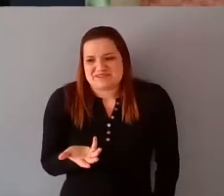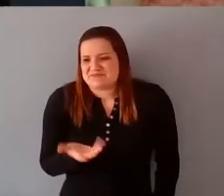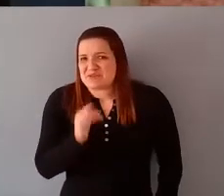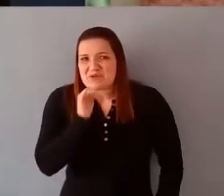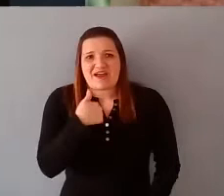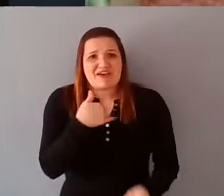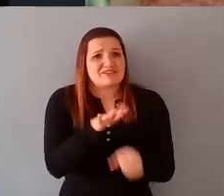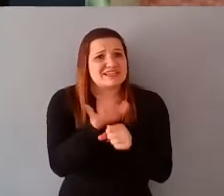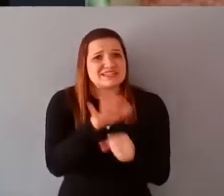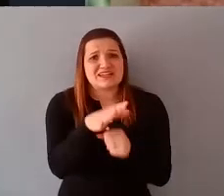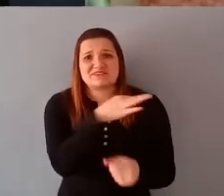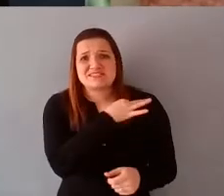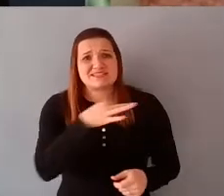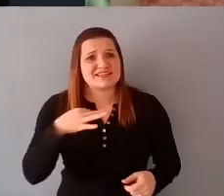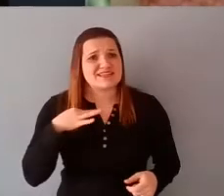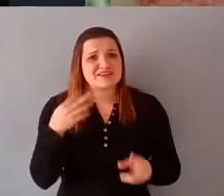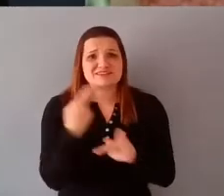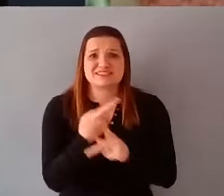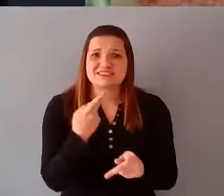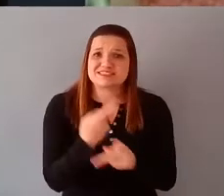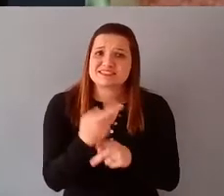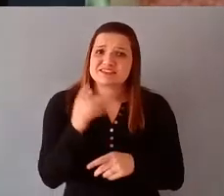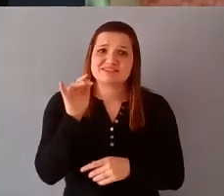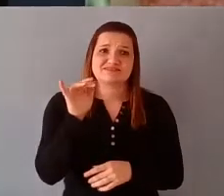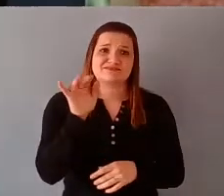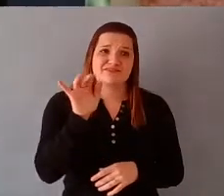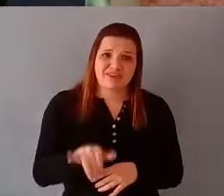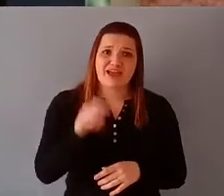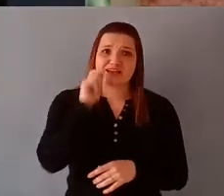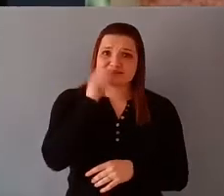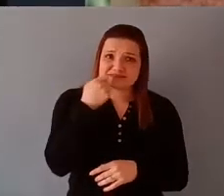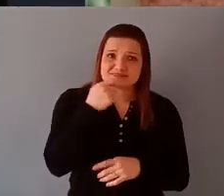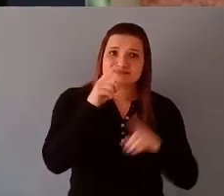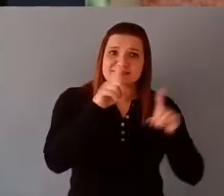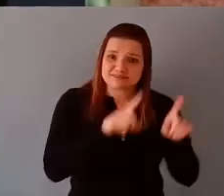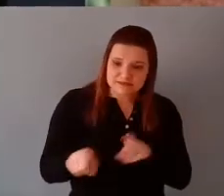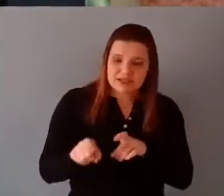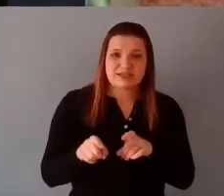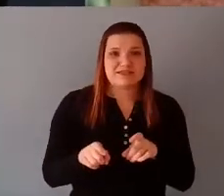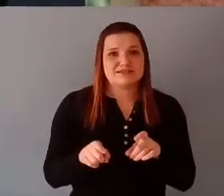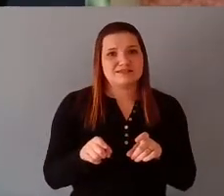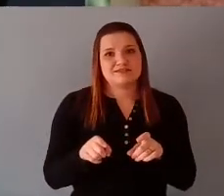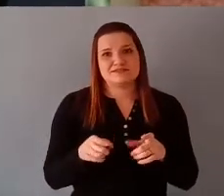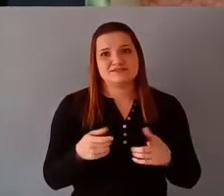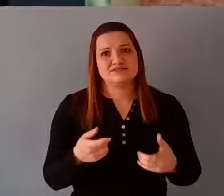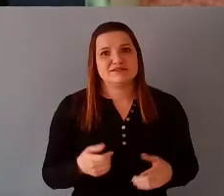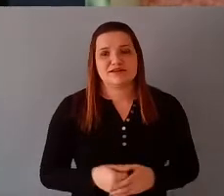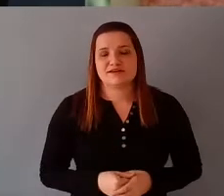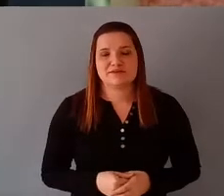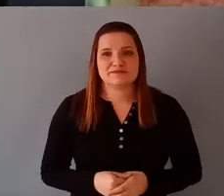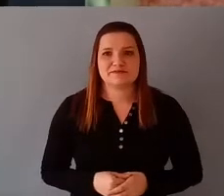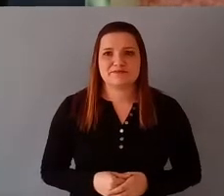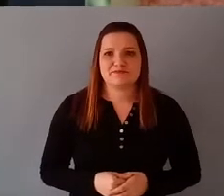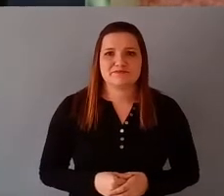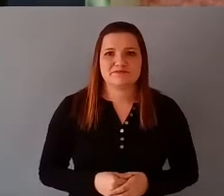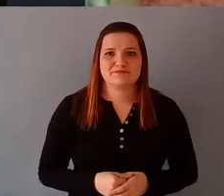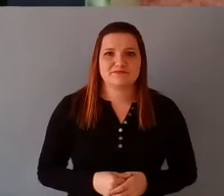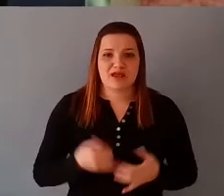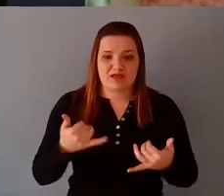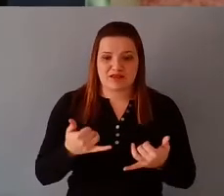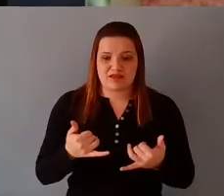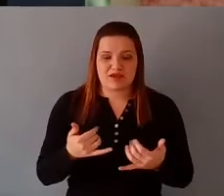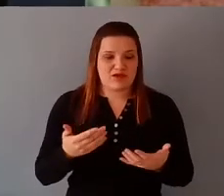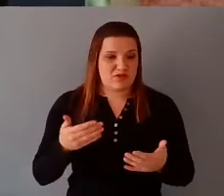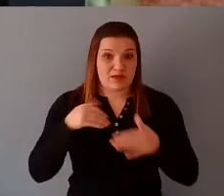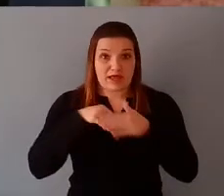staff to be able to do that swabbing and testing and right there at the point